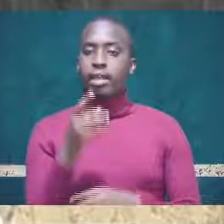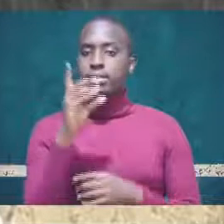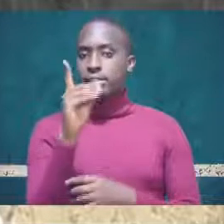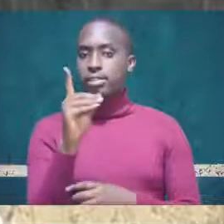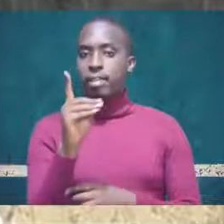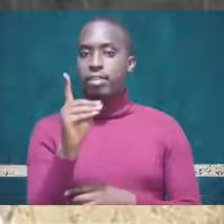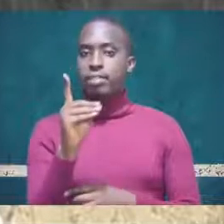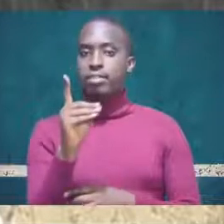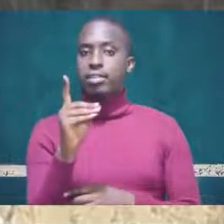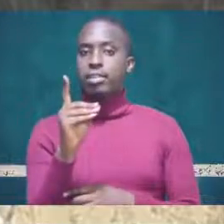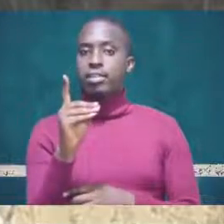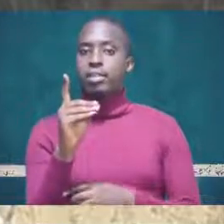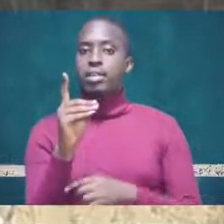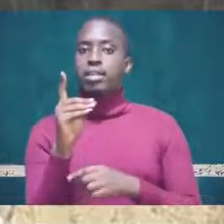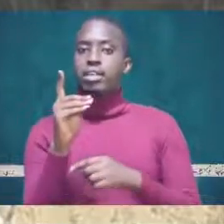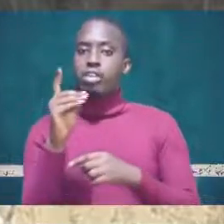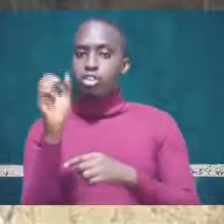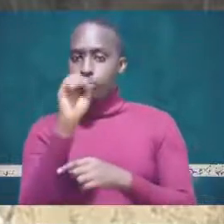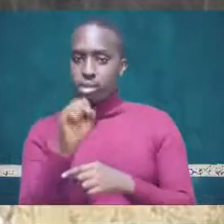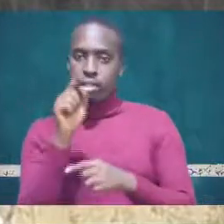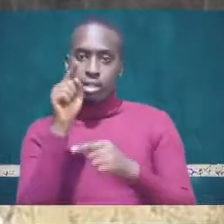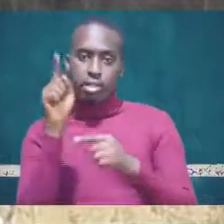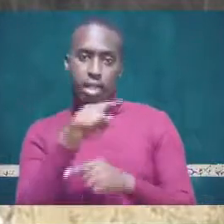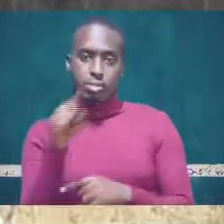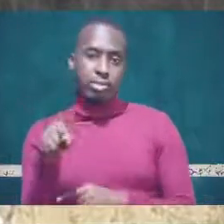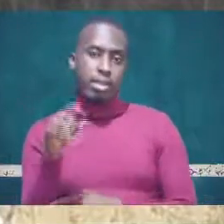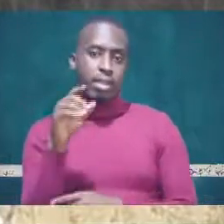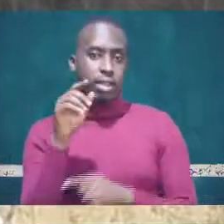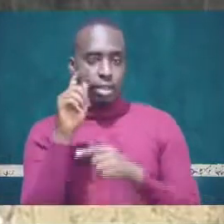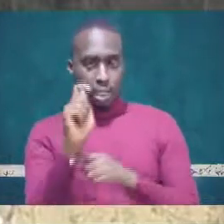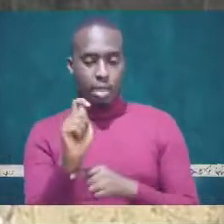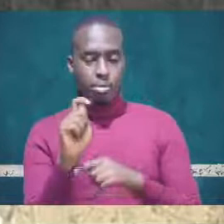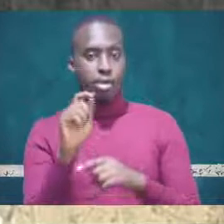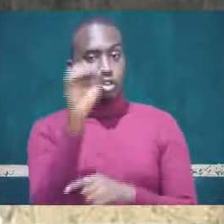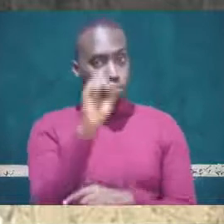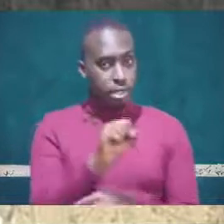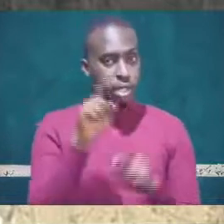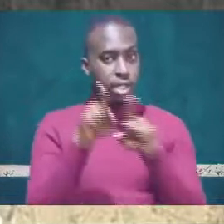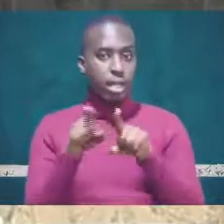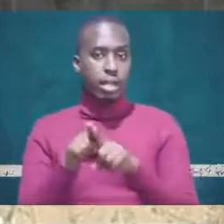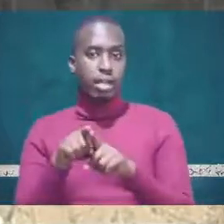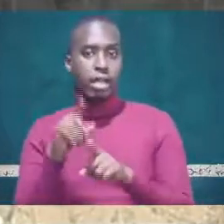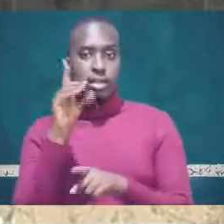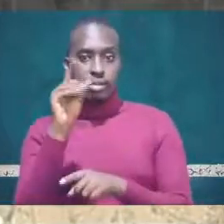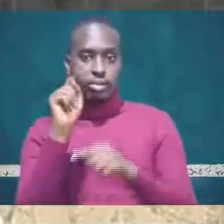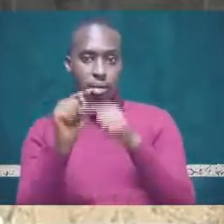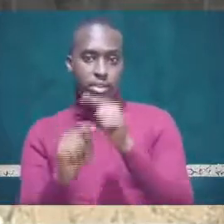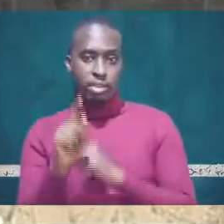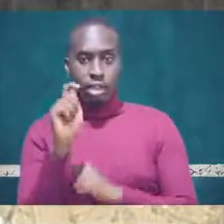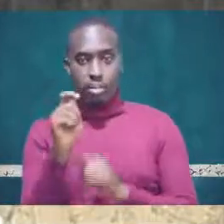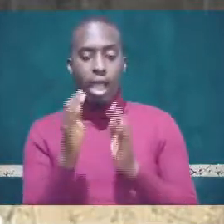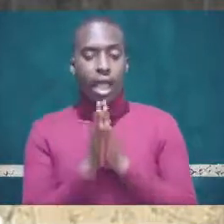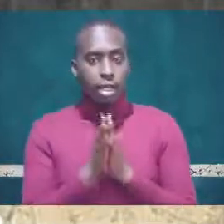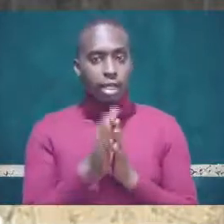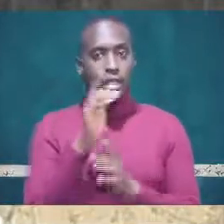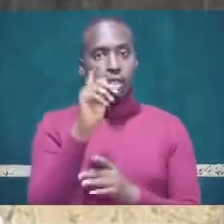is speed times time. Speed is distance over time. And time is distance